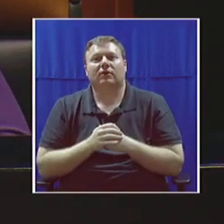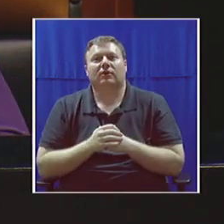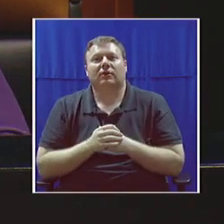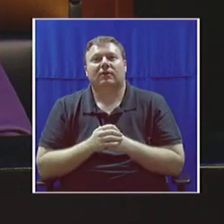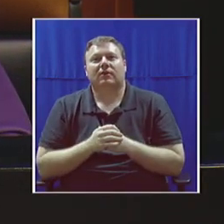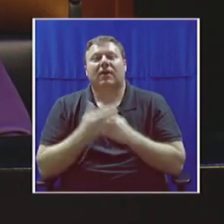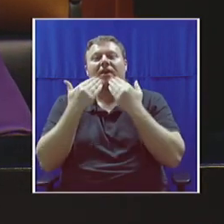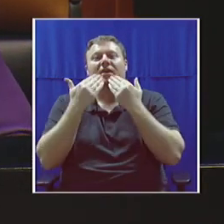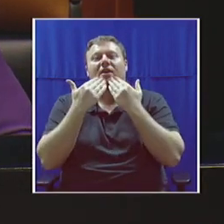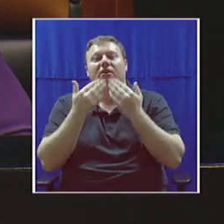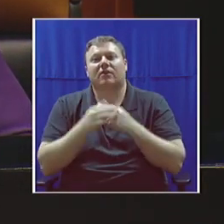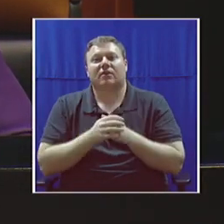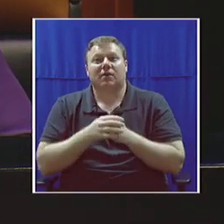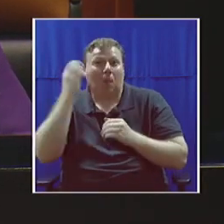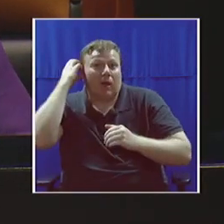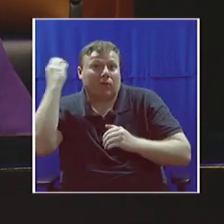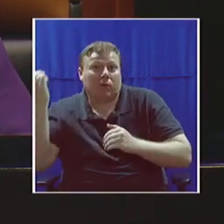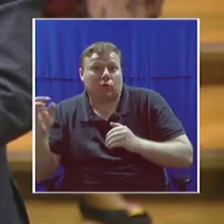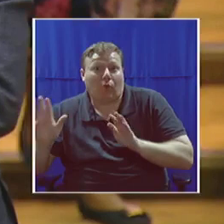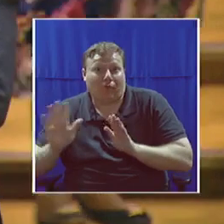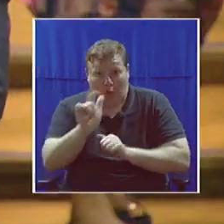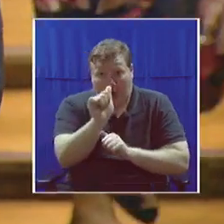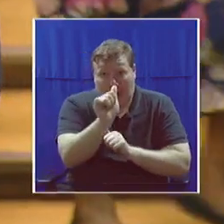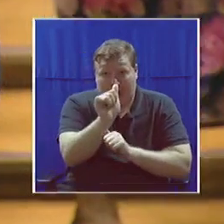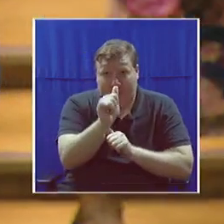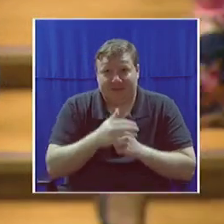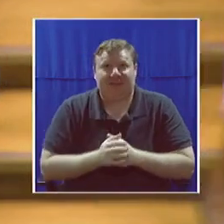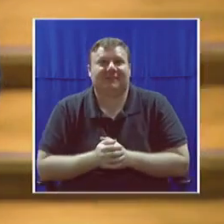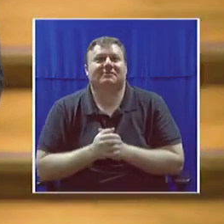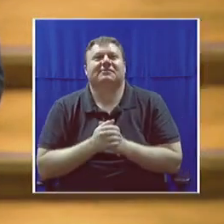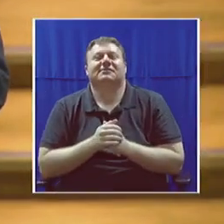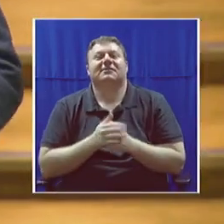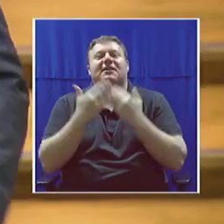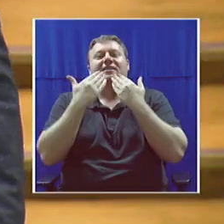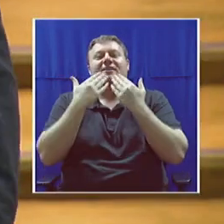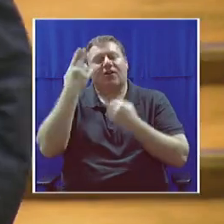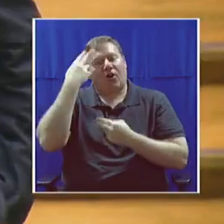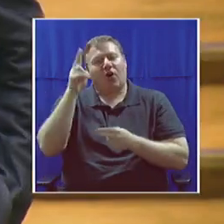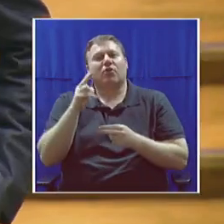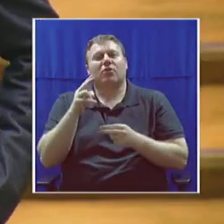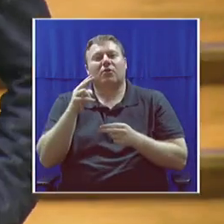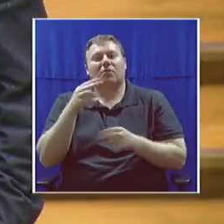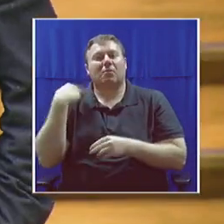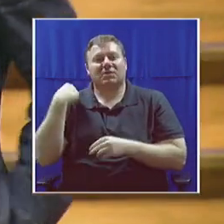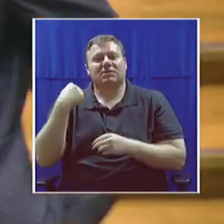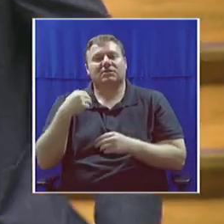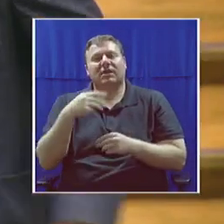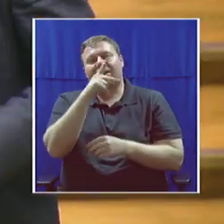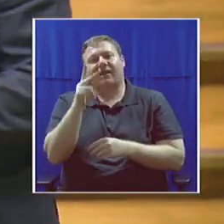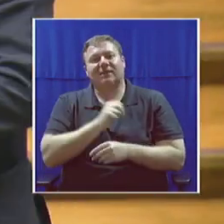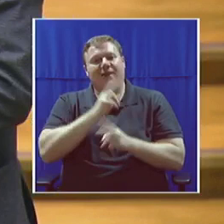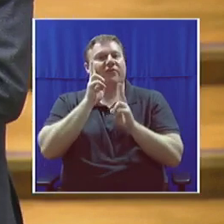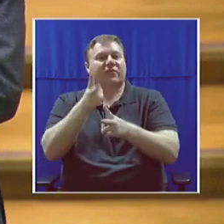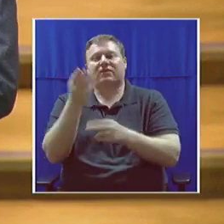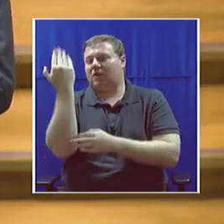off uh uh honorable CHF honorable Minister uh thank you very much for being in quaz Nel last week an area